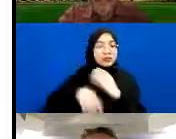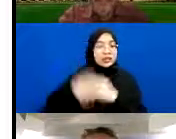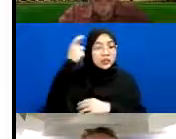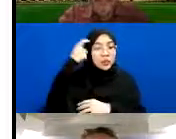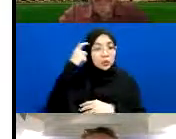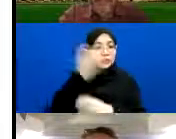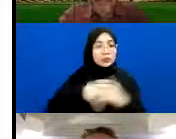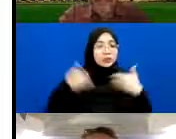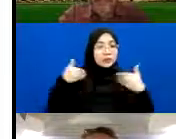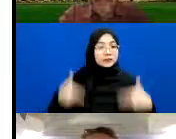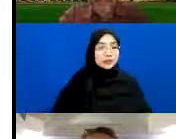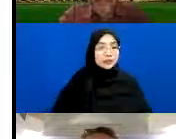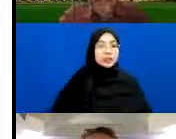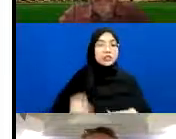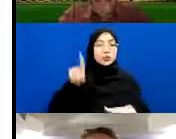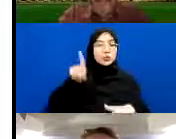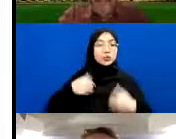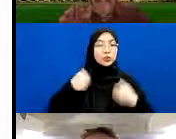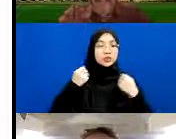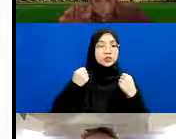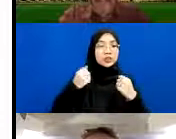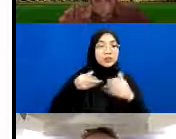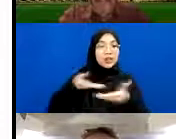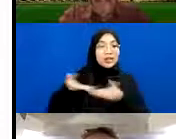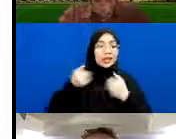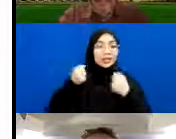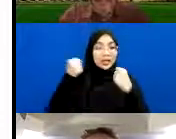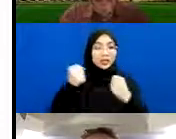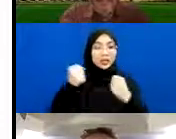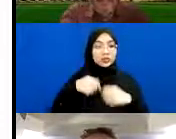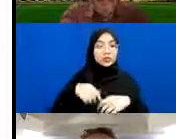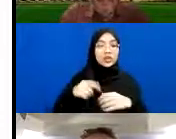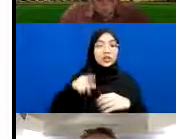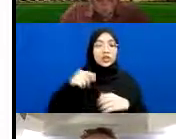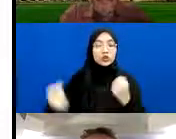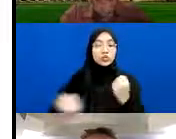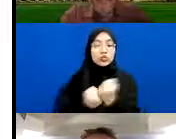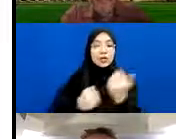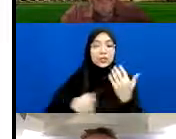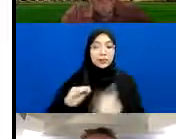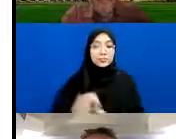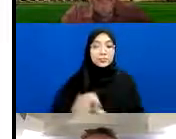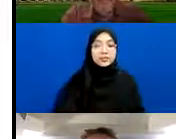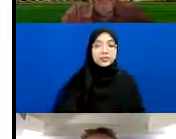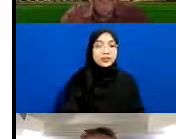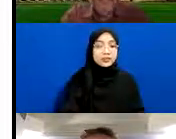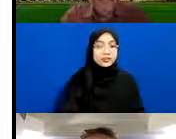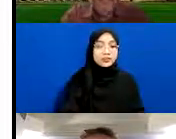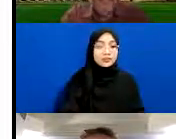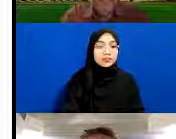support. School attendance is not usually an issue in inclusive education for students with disabilities in